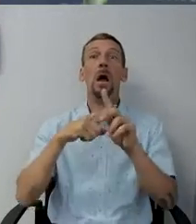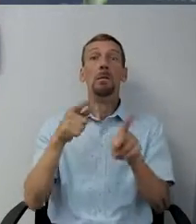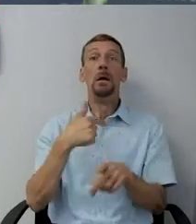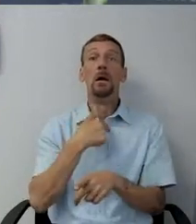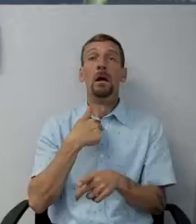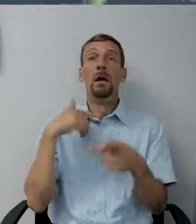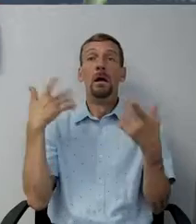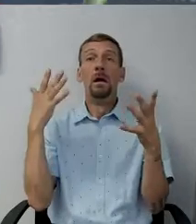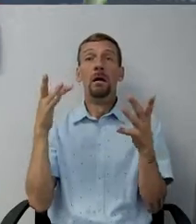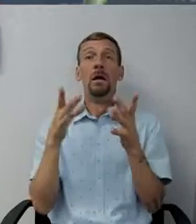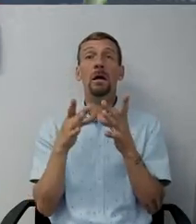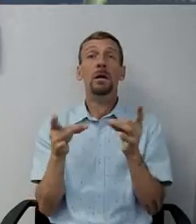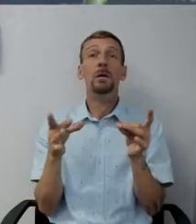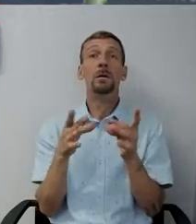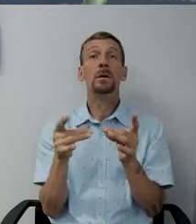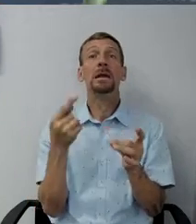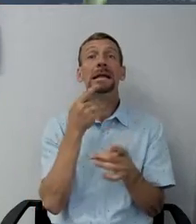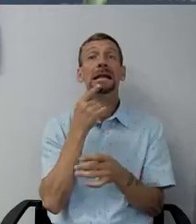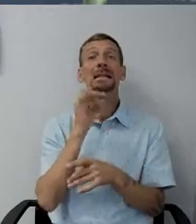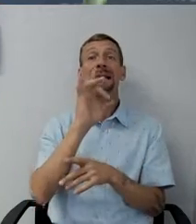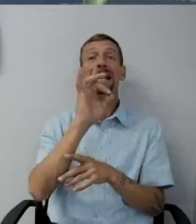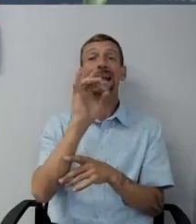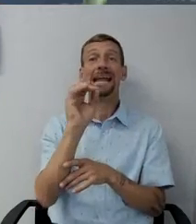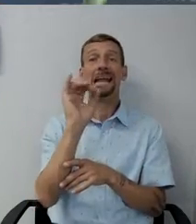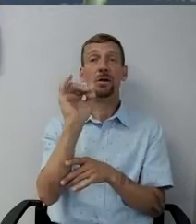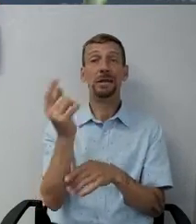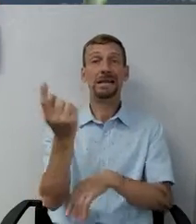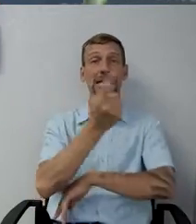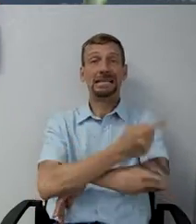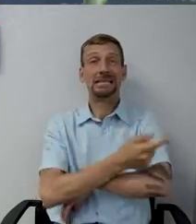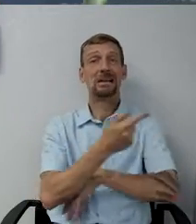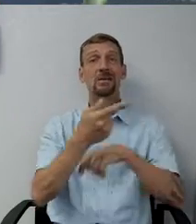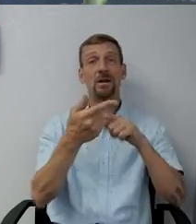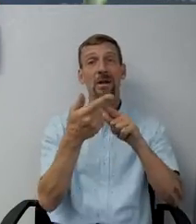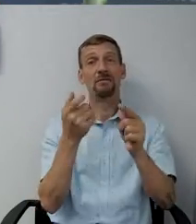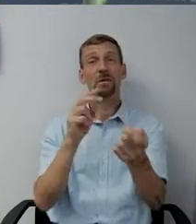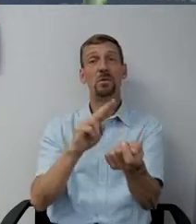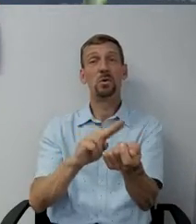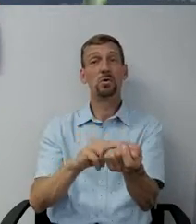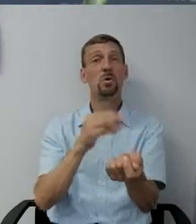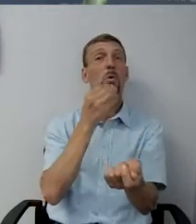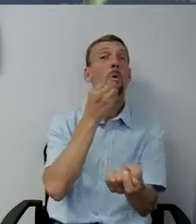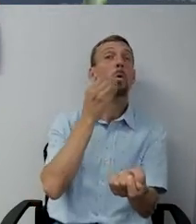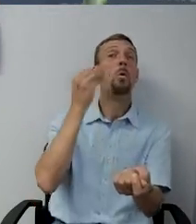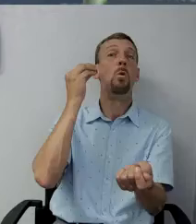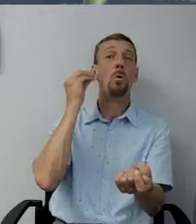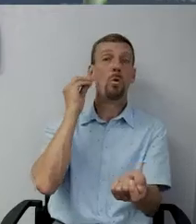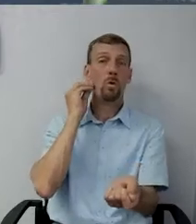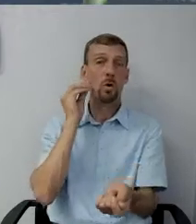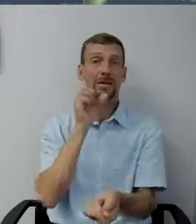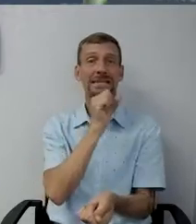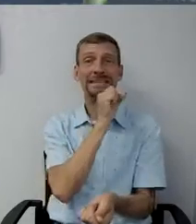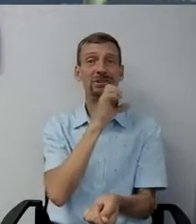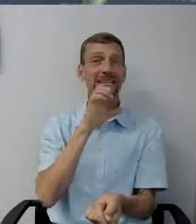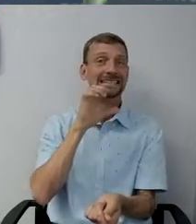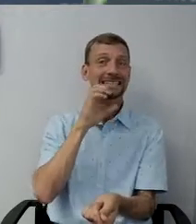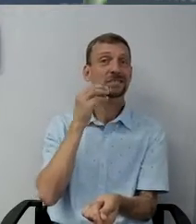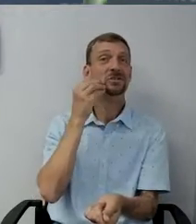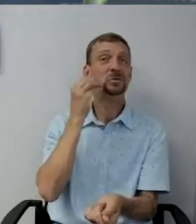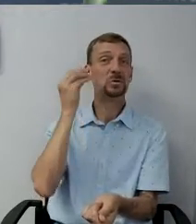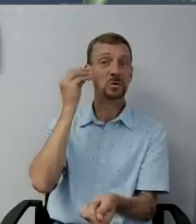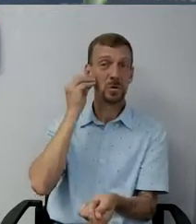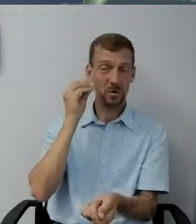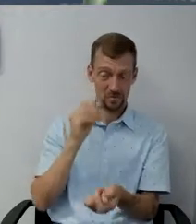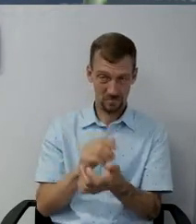that at least 80 of those deaths did occur in nursing homes. There were about roughly 5 nursing homes throughout Tulare